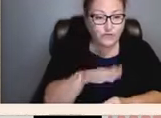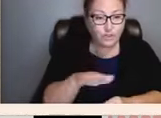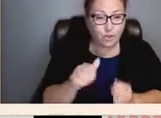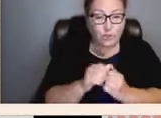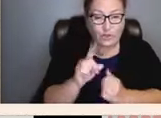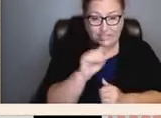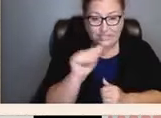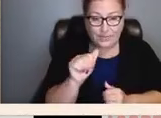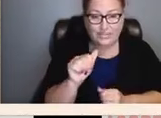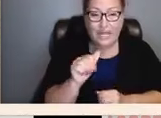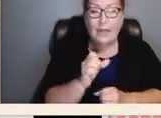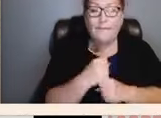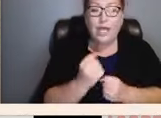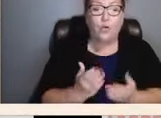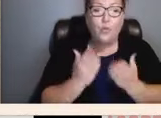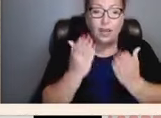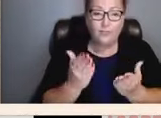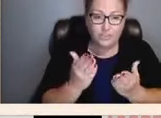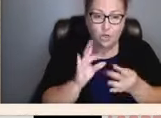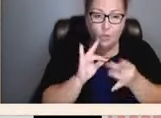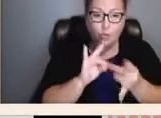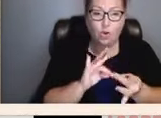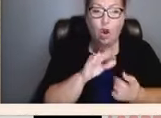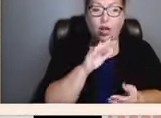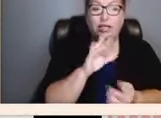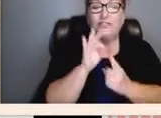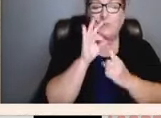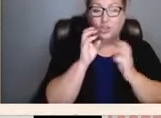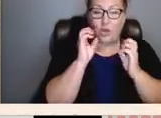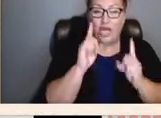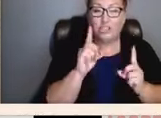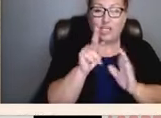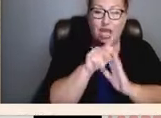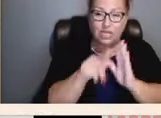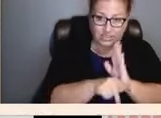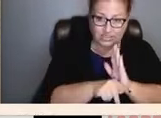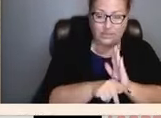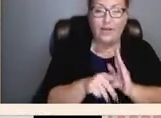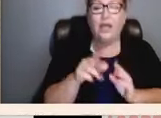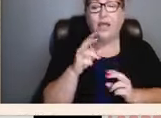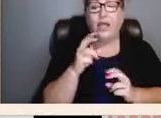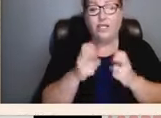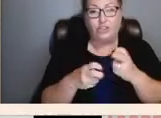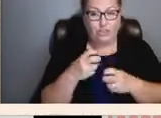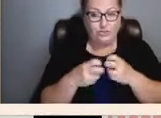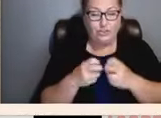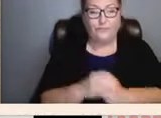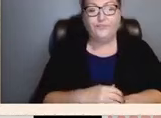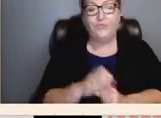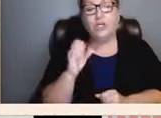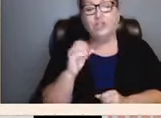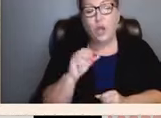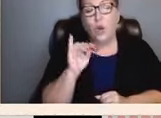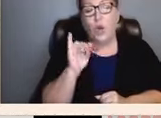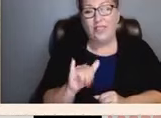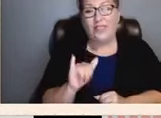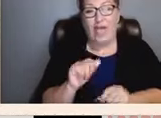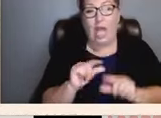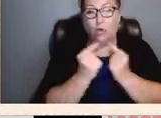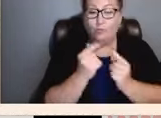making recommendations regarding special ed policy issues. So this group's mission is a little